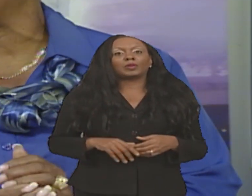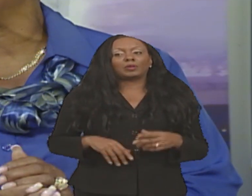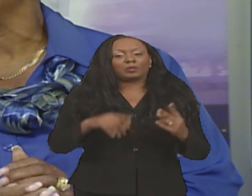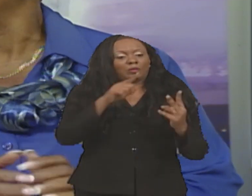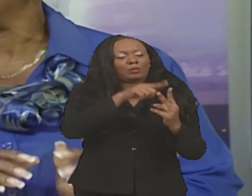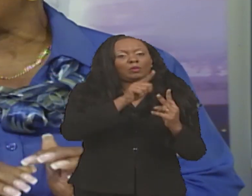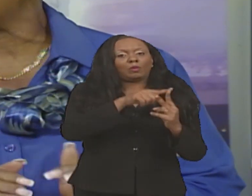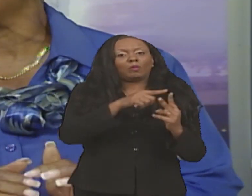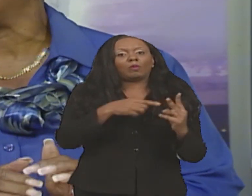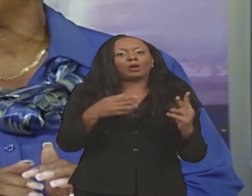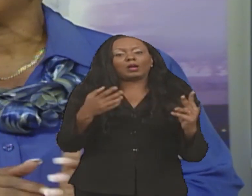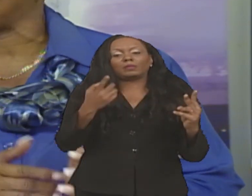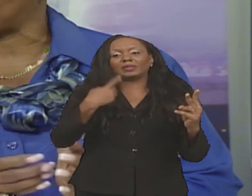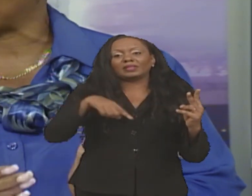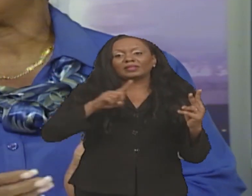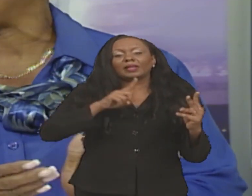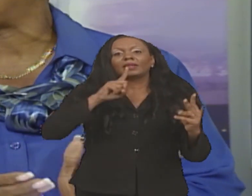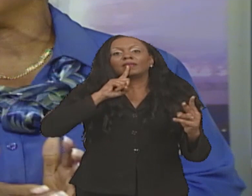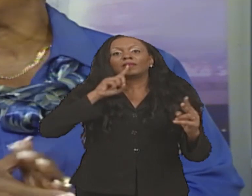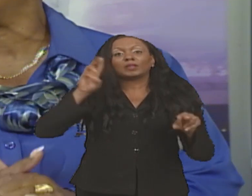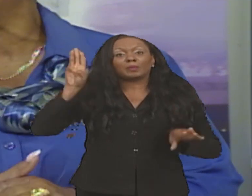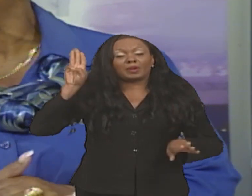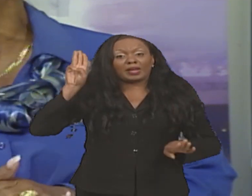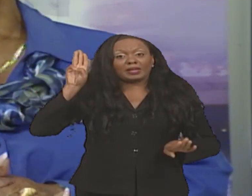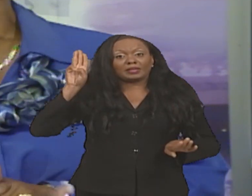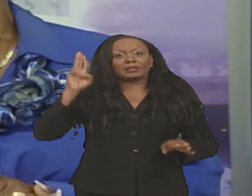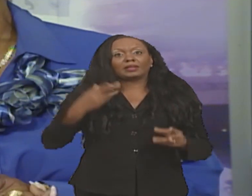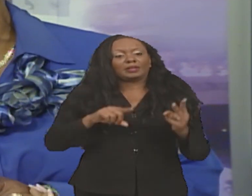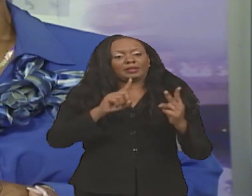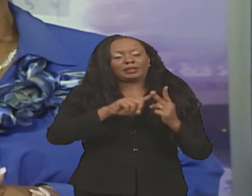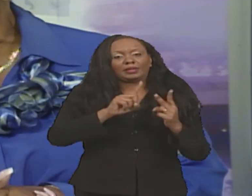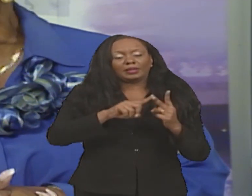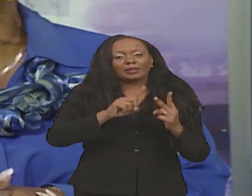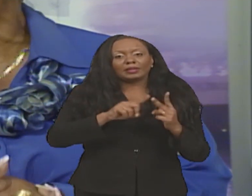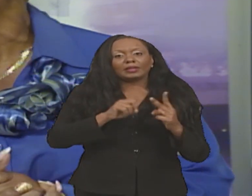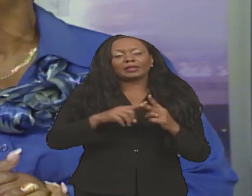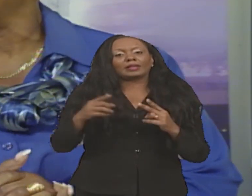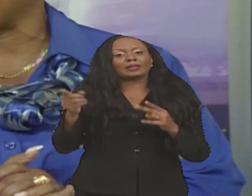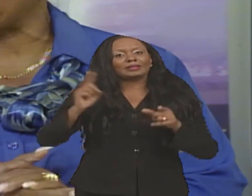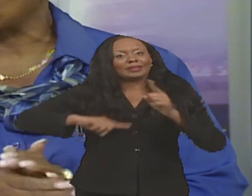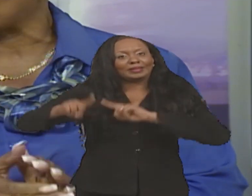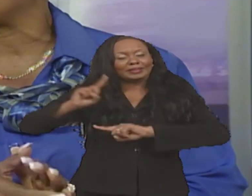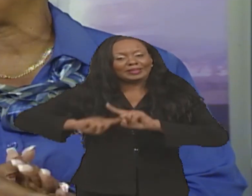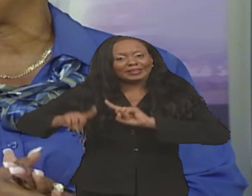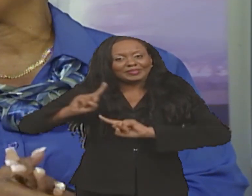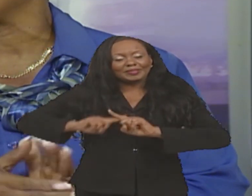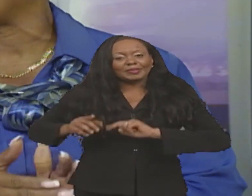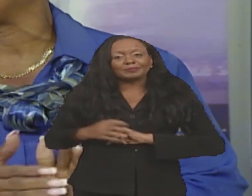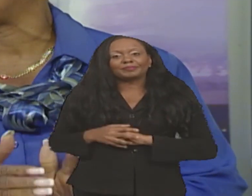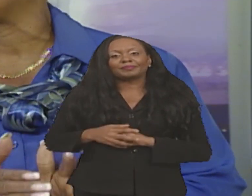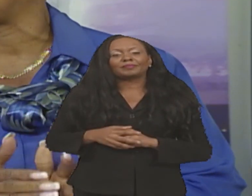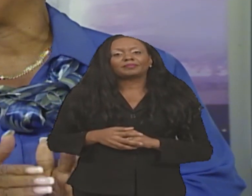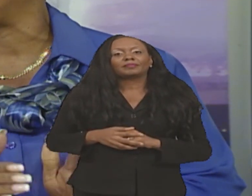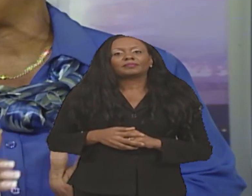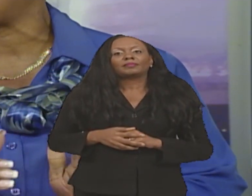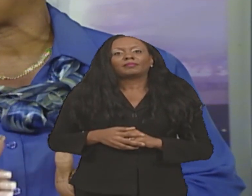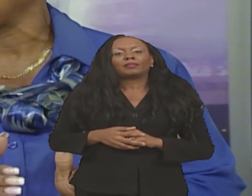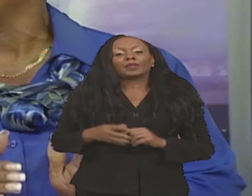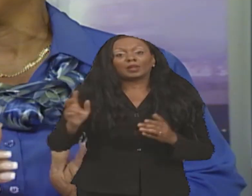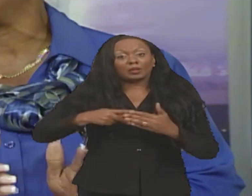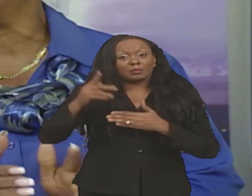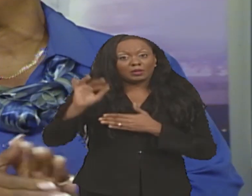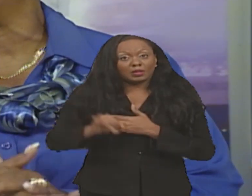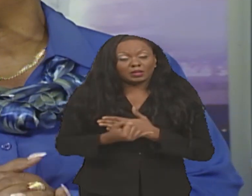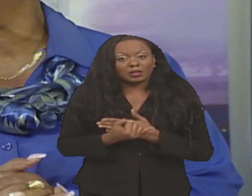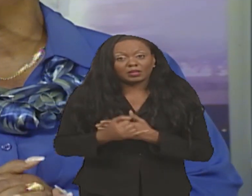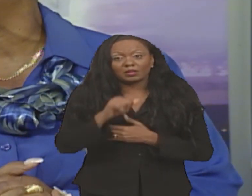other child will be signing so that the rest of the community can be able to be a part of it. And this project is not a project of the Ministry